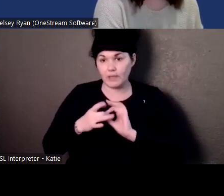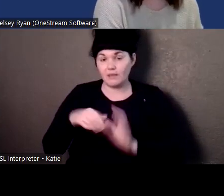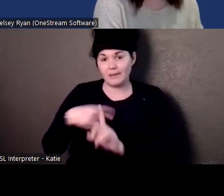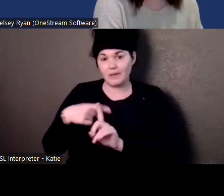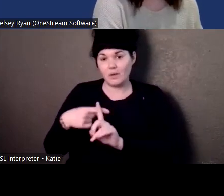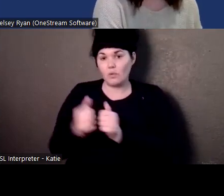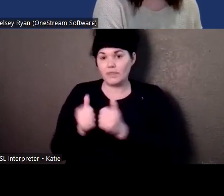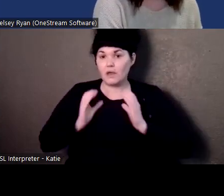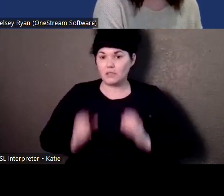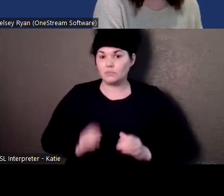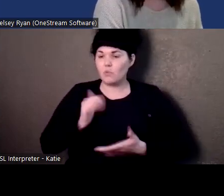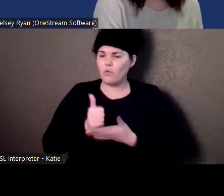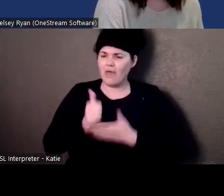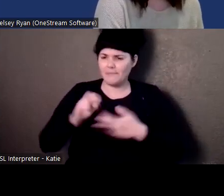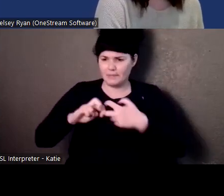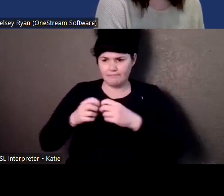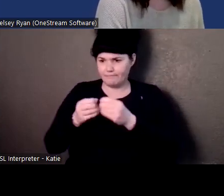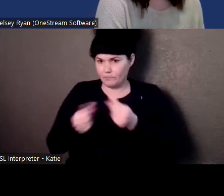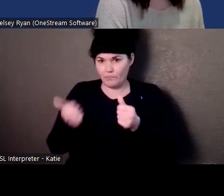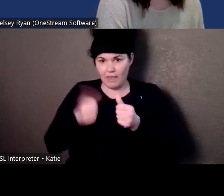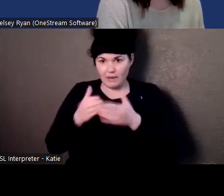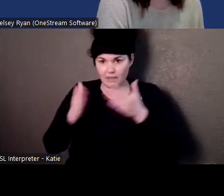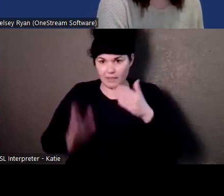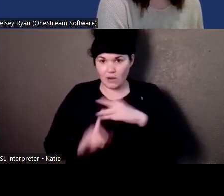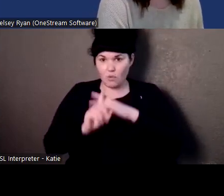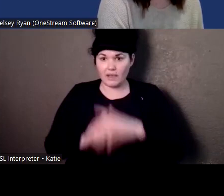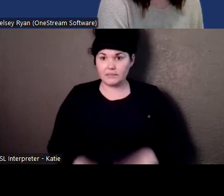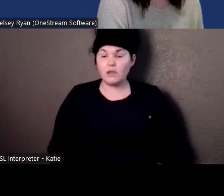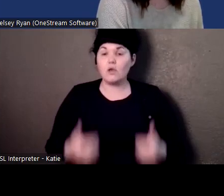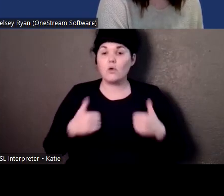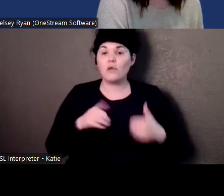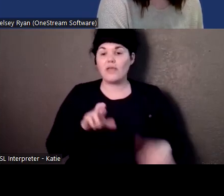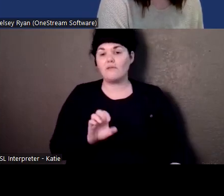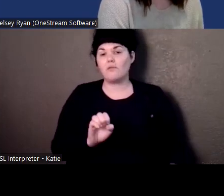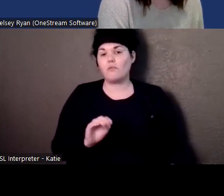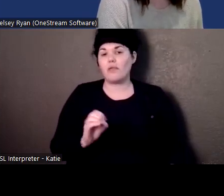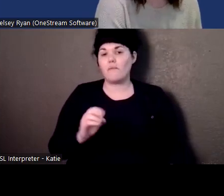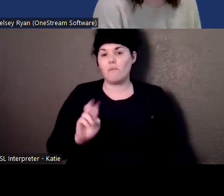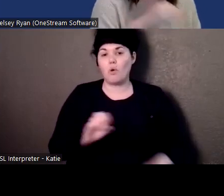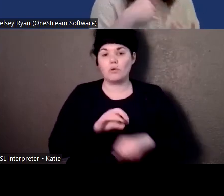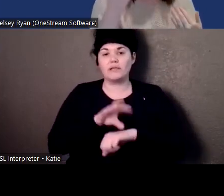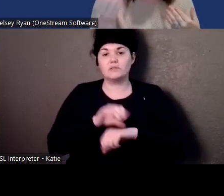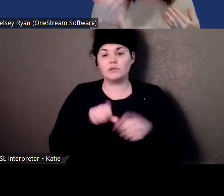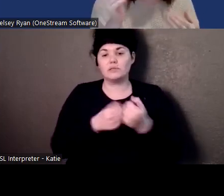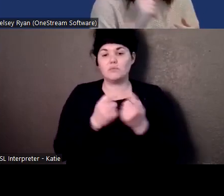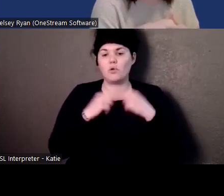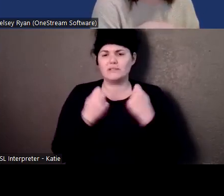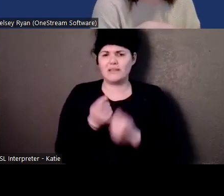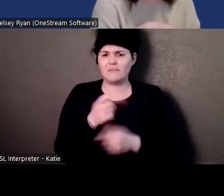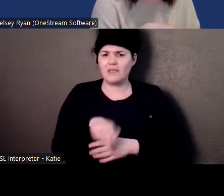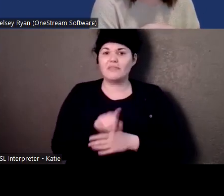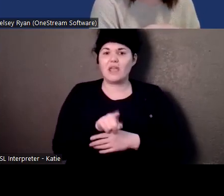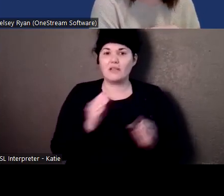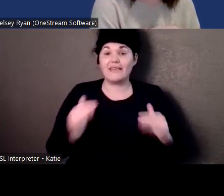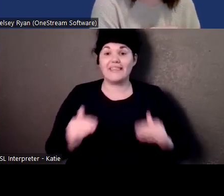any technical issues that may arise. Then we've got a remote consulting support team. So these individuals are kind of the escalation team